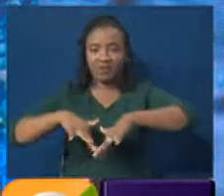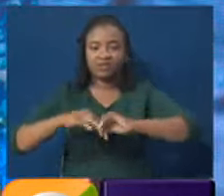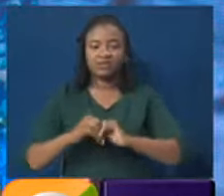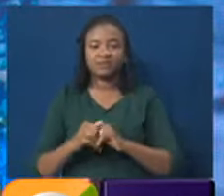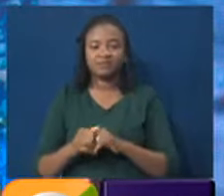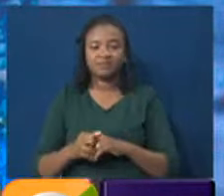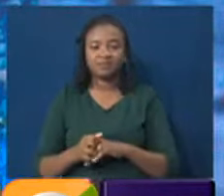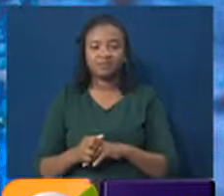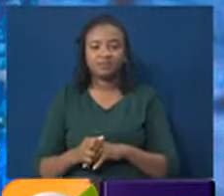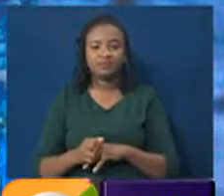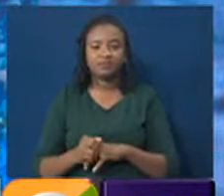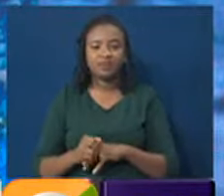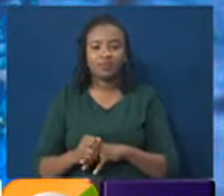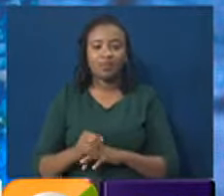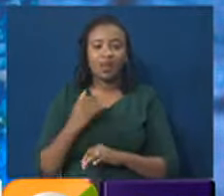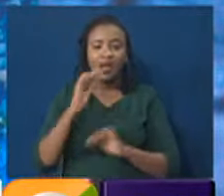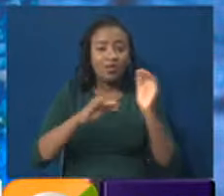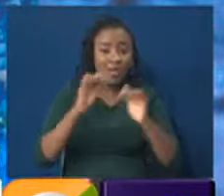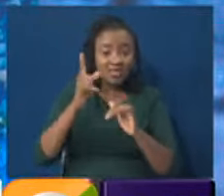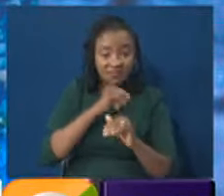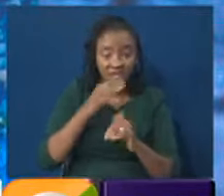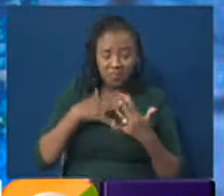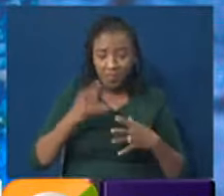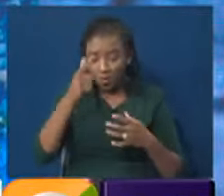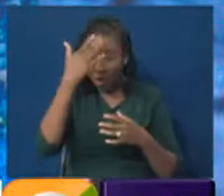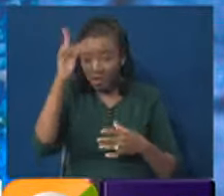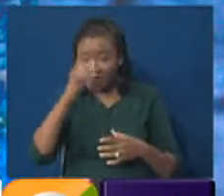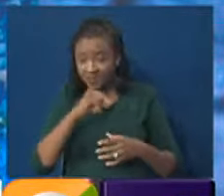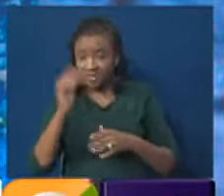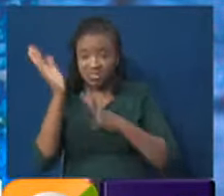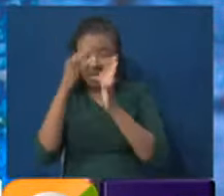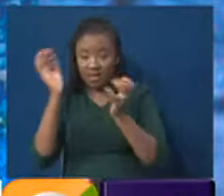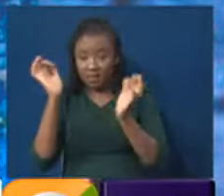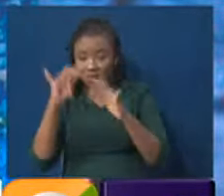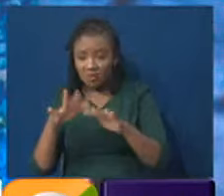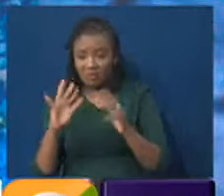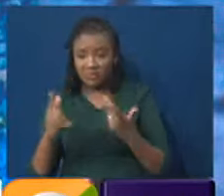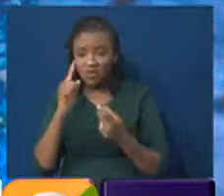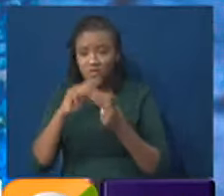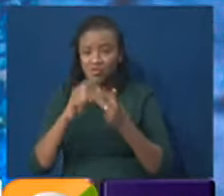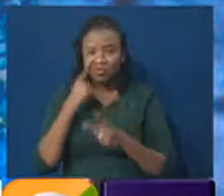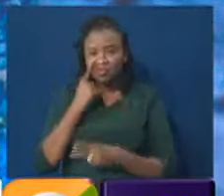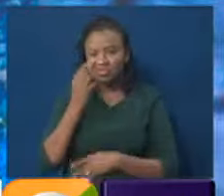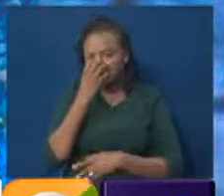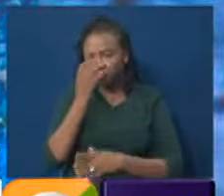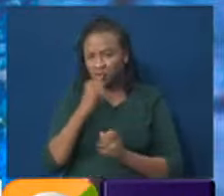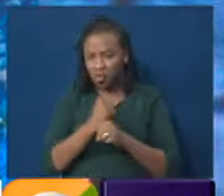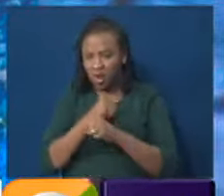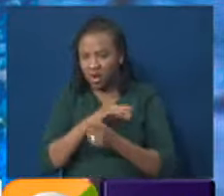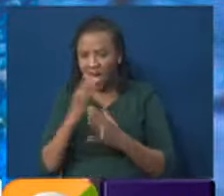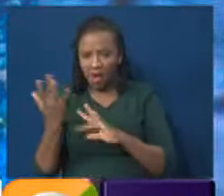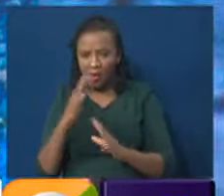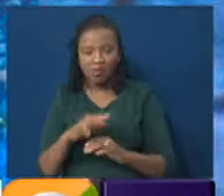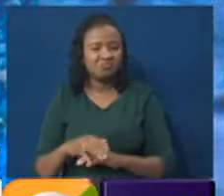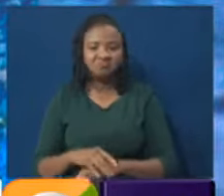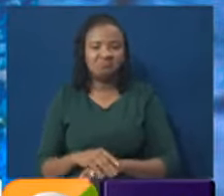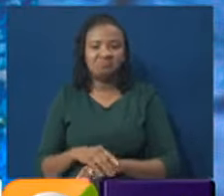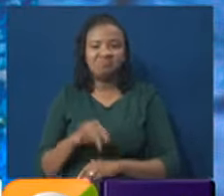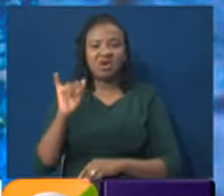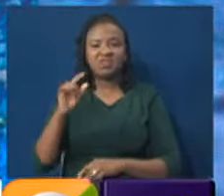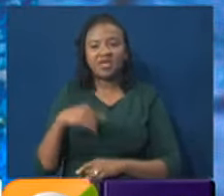ask people, are you aware of a climate conference? How do you evaluate the president's performance, for those who are aware? So we didn't track